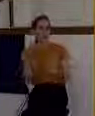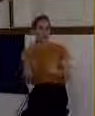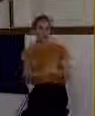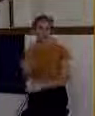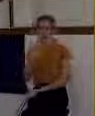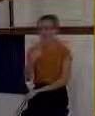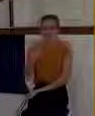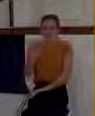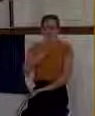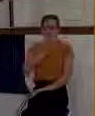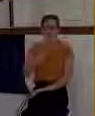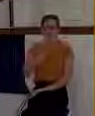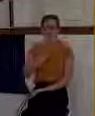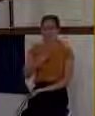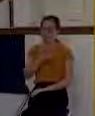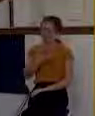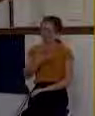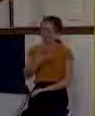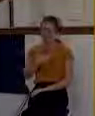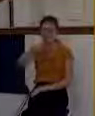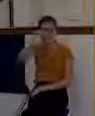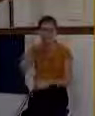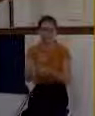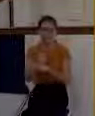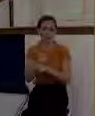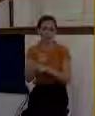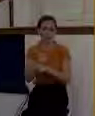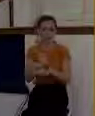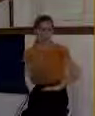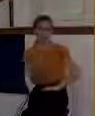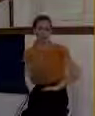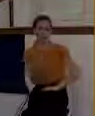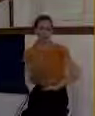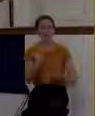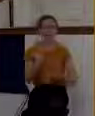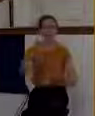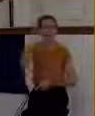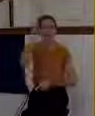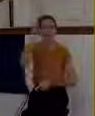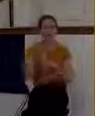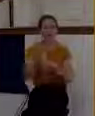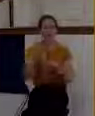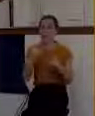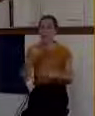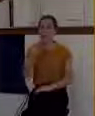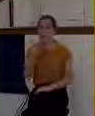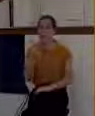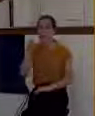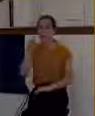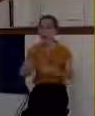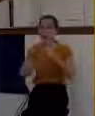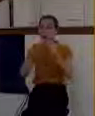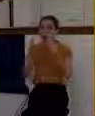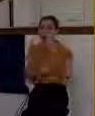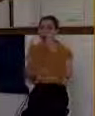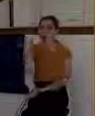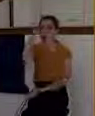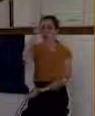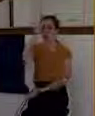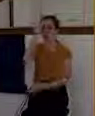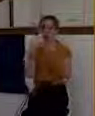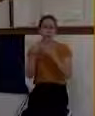were spiritual brothers. And now the old prophet is very certain that whatever this young prophet said is going